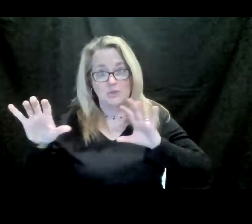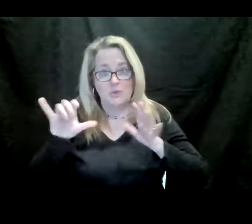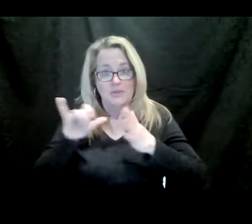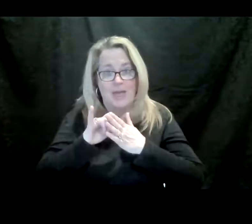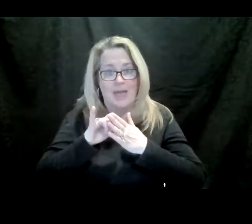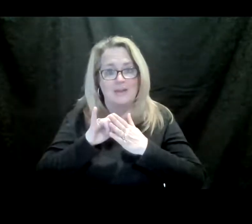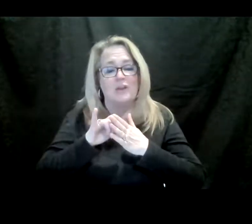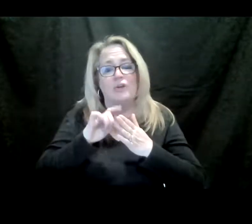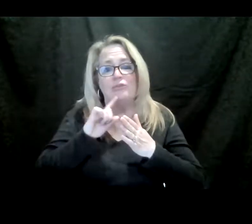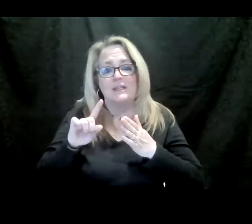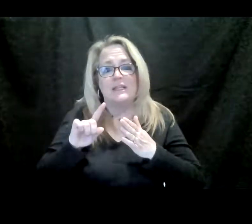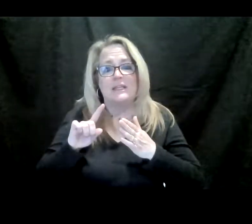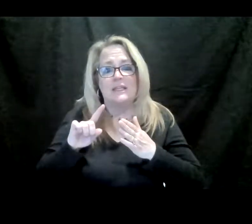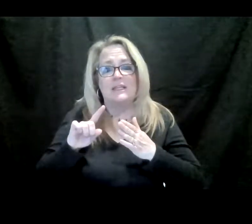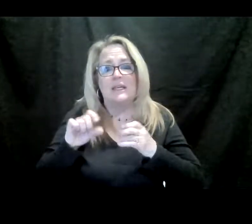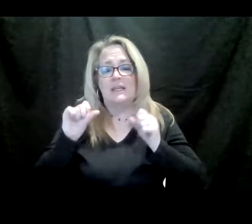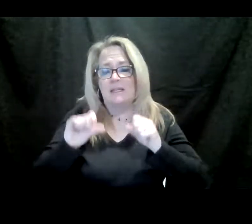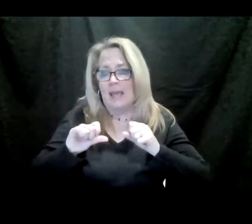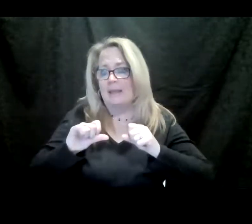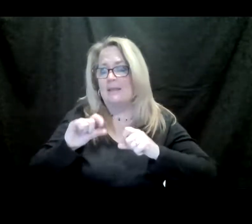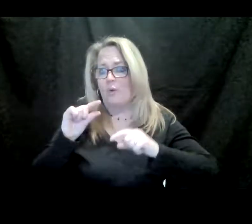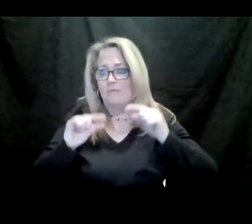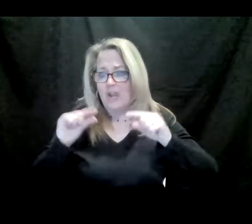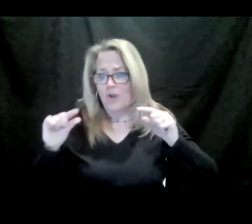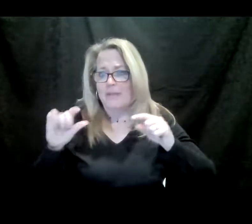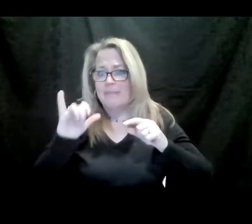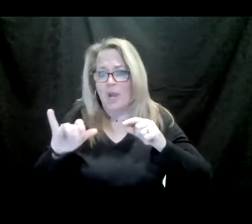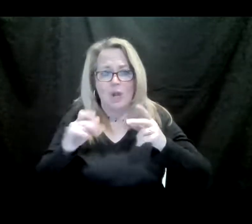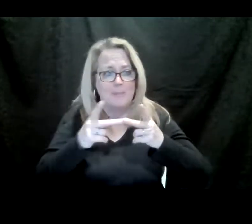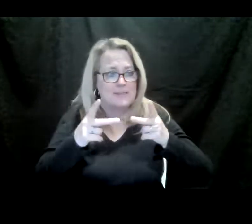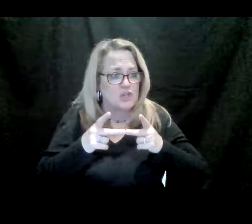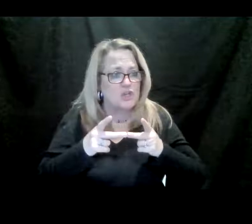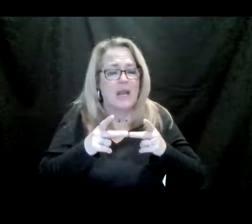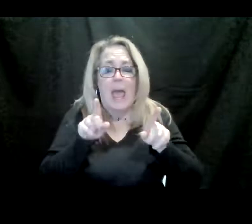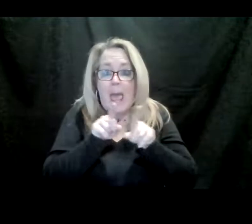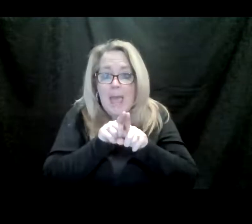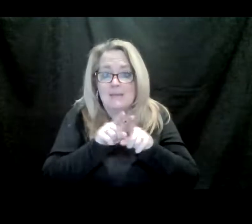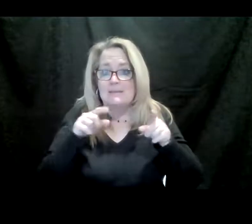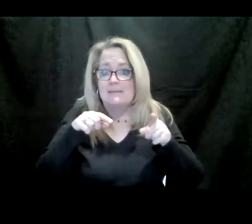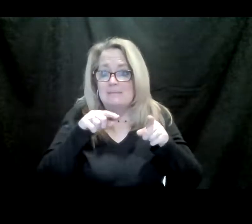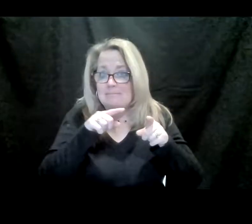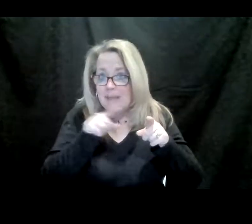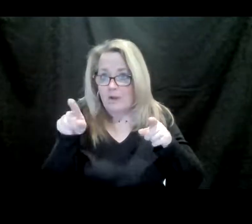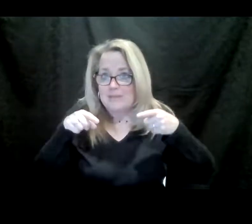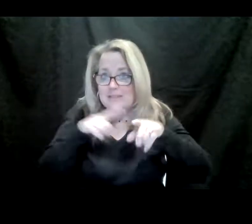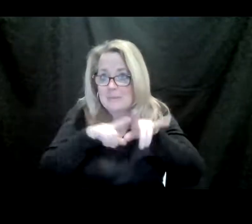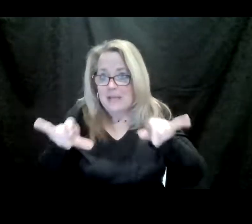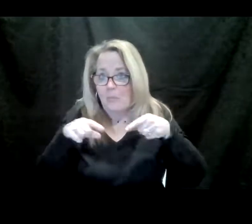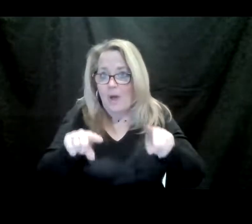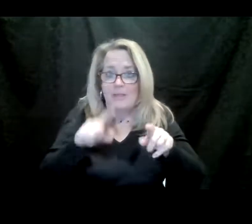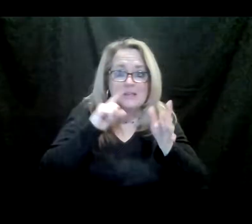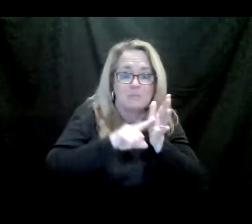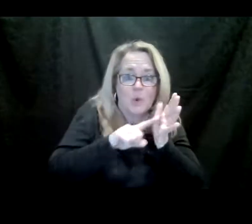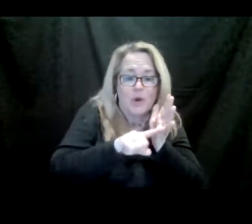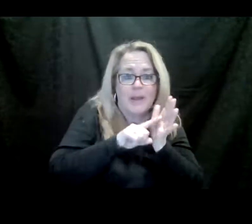child's position in which they are exploring the environment and experiencing the environment, which is really an important